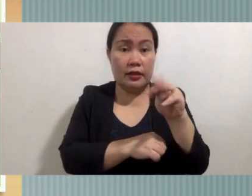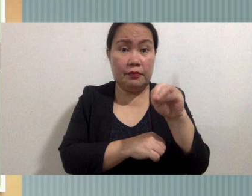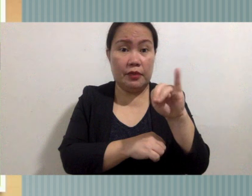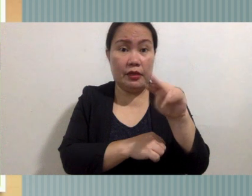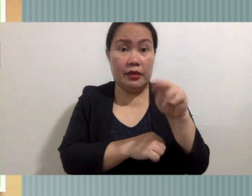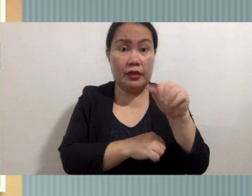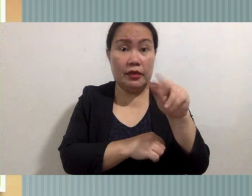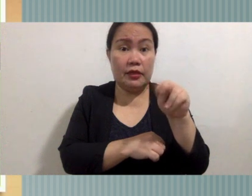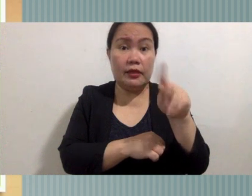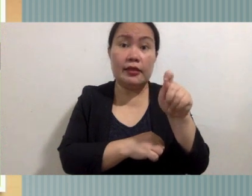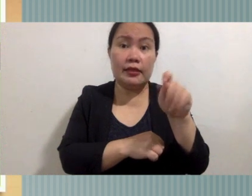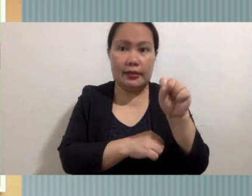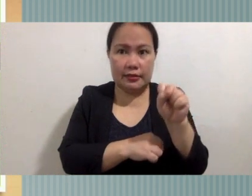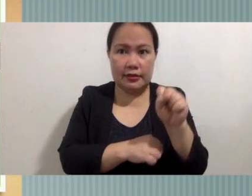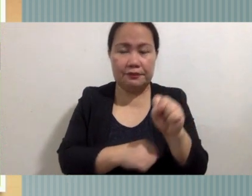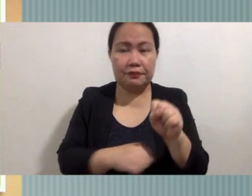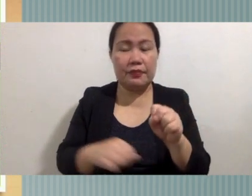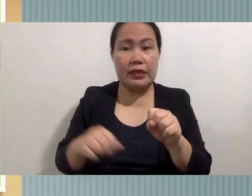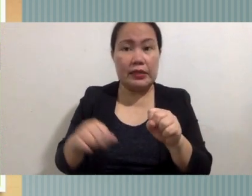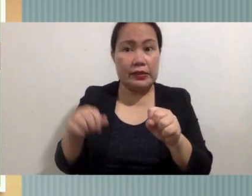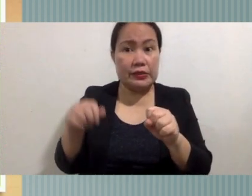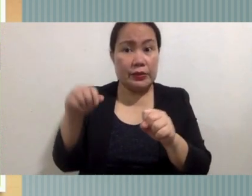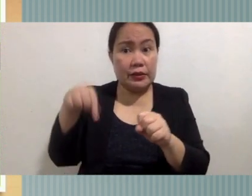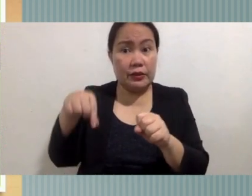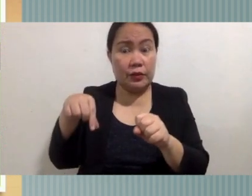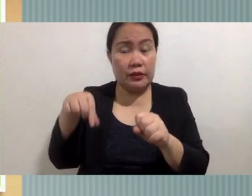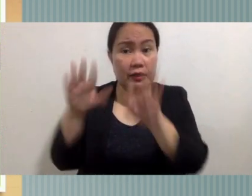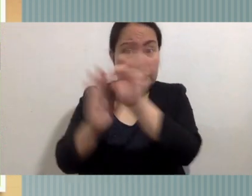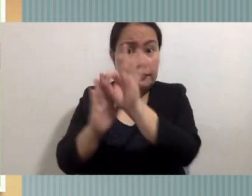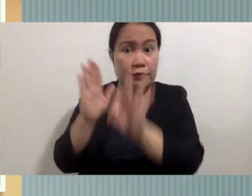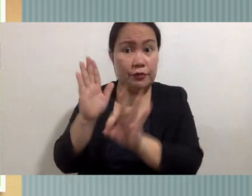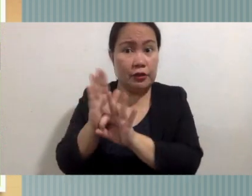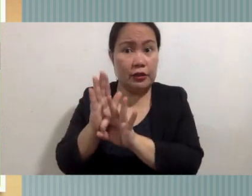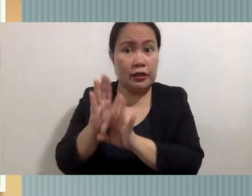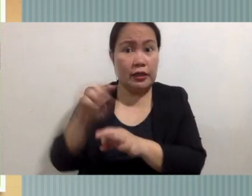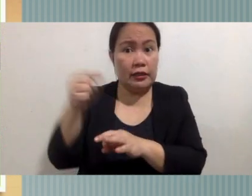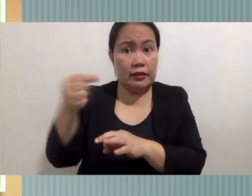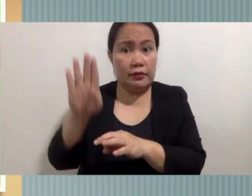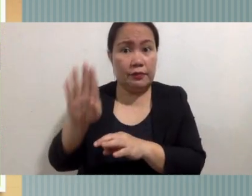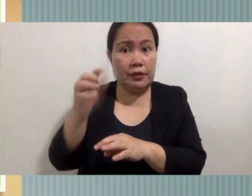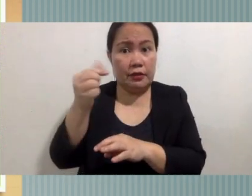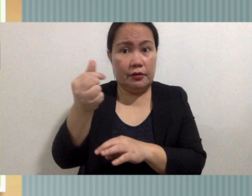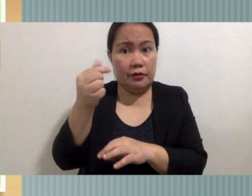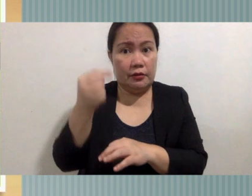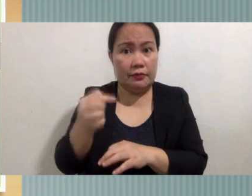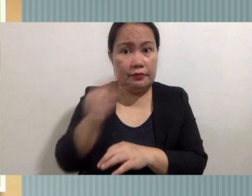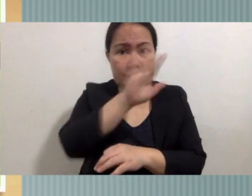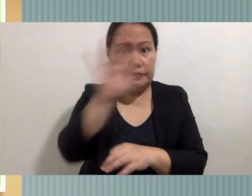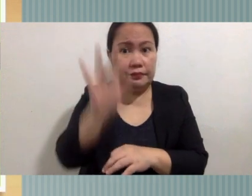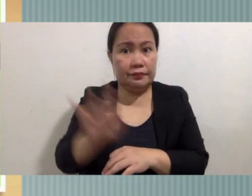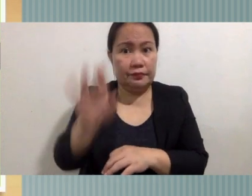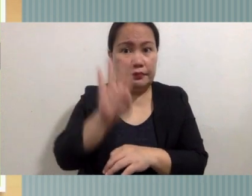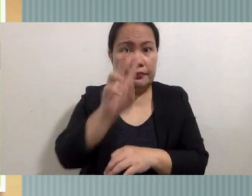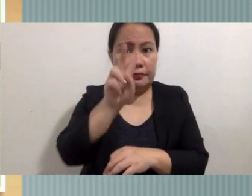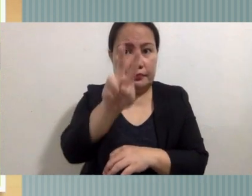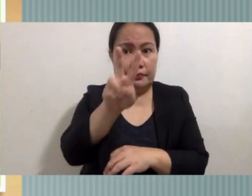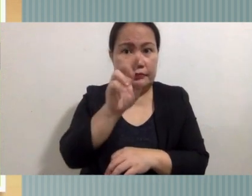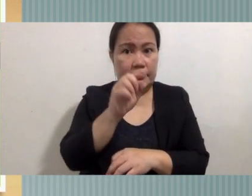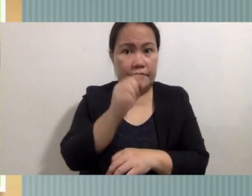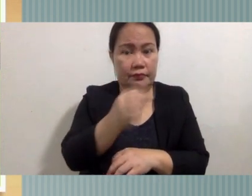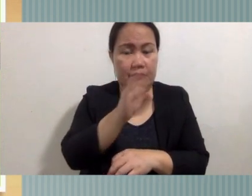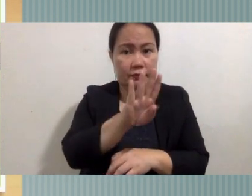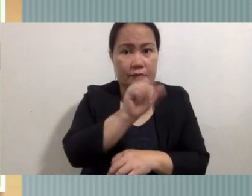So in quadratic formula, x is equal to negative b, positive or negative square root of b squared